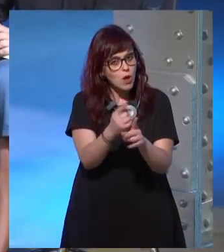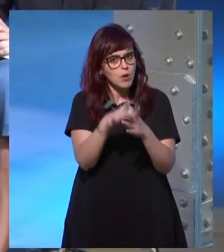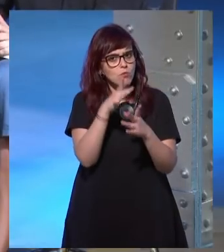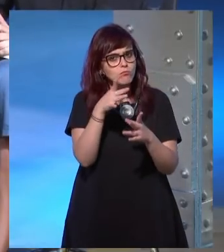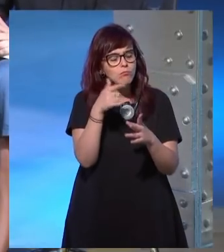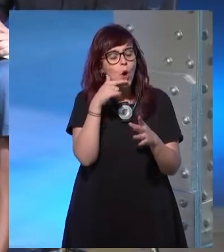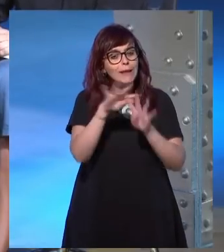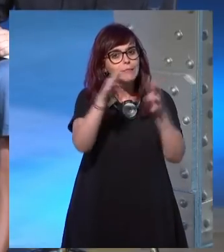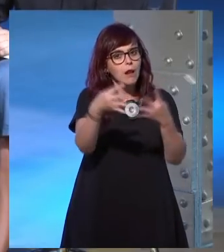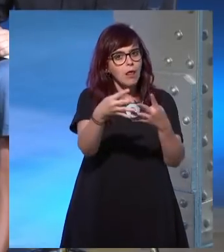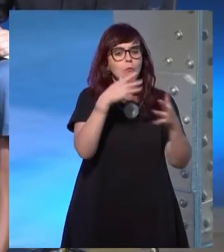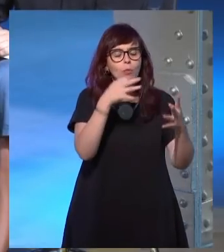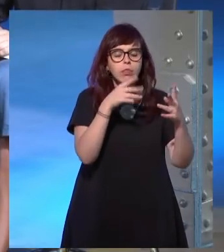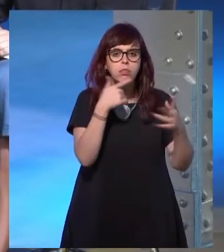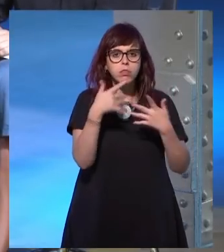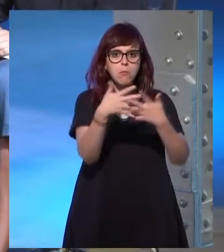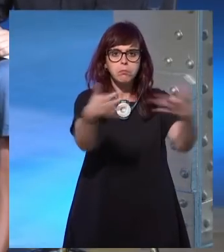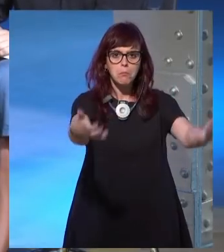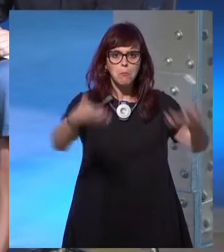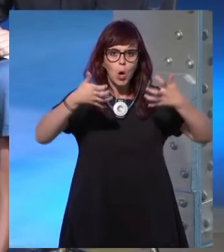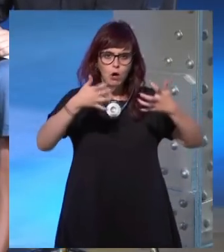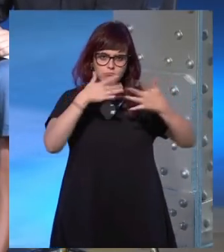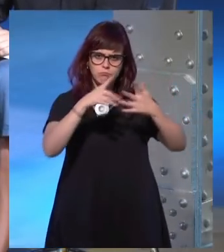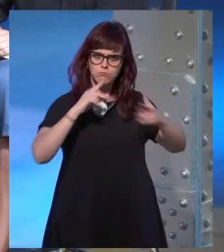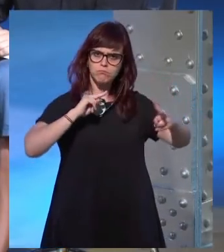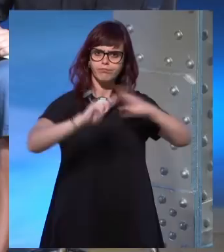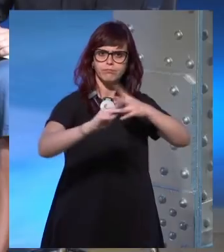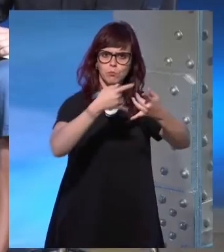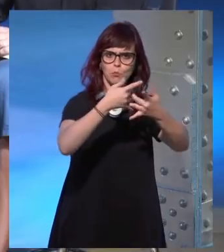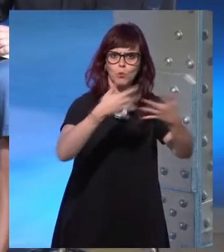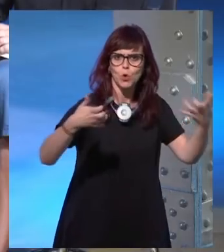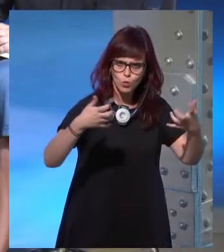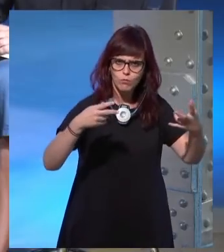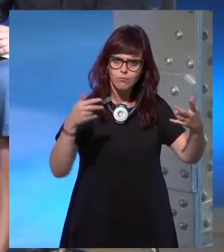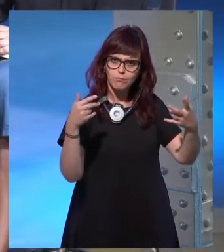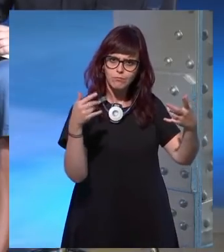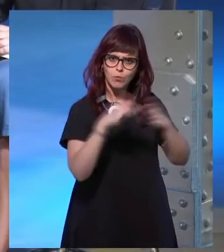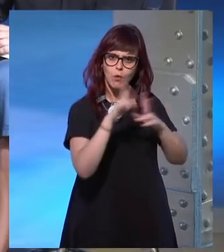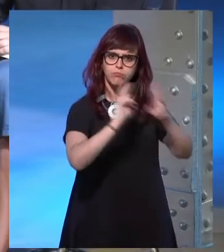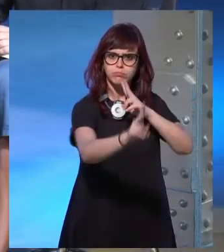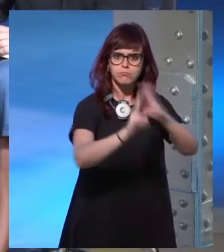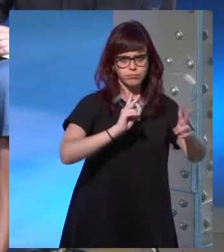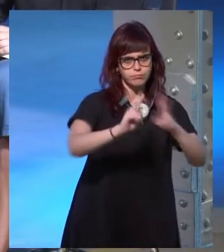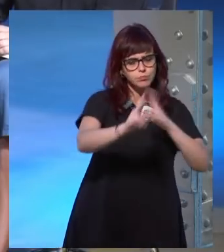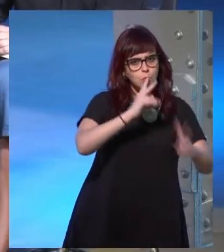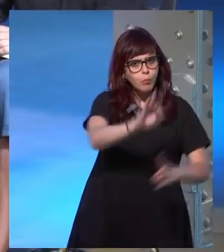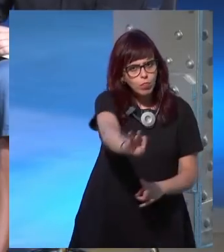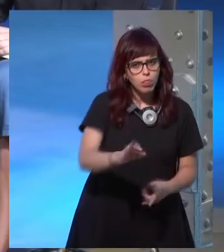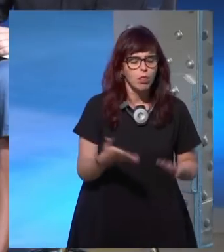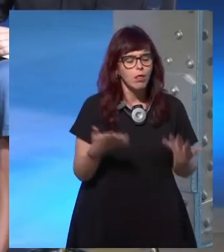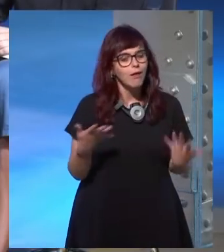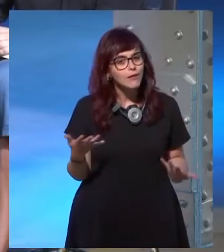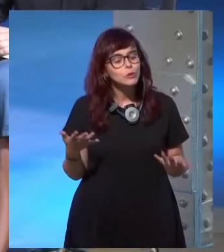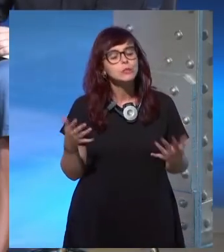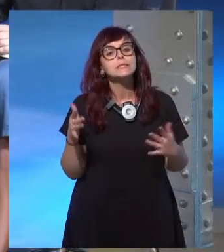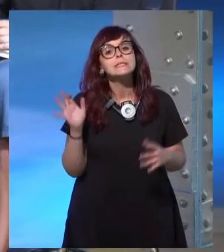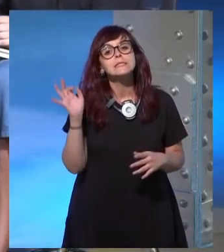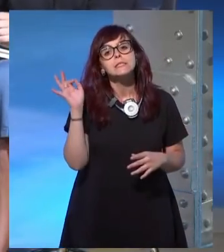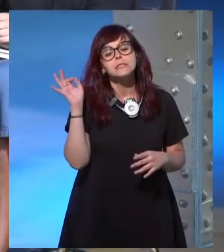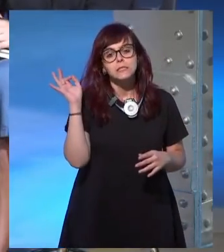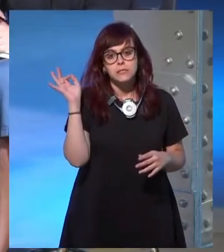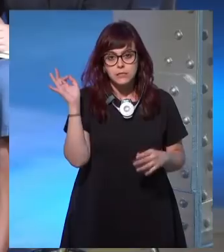two-edged weapon, where we have received the most attacks, but where we can also give our own answers as well. Yeah,